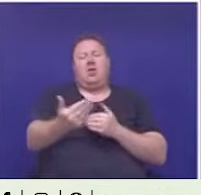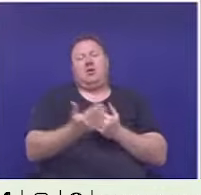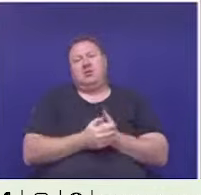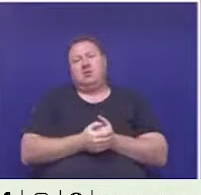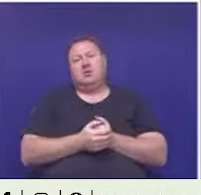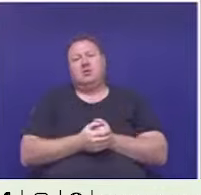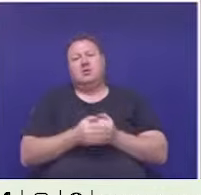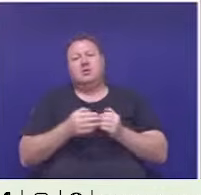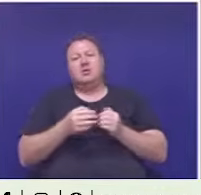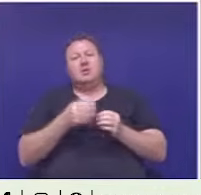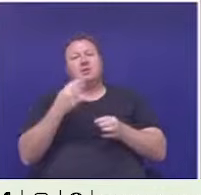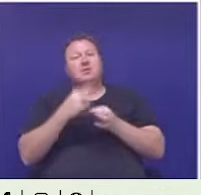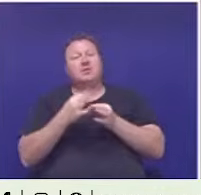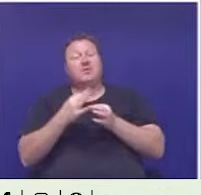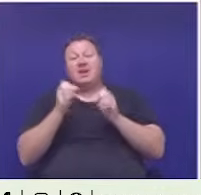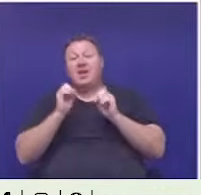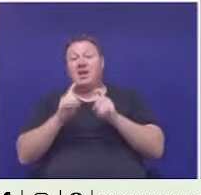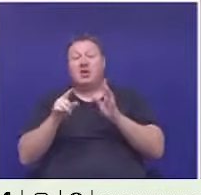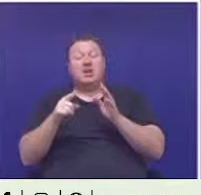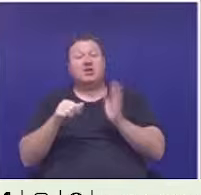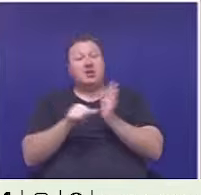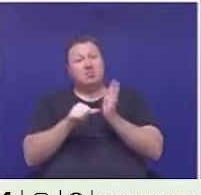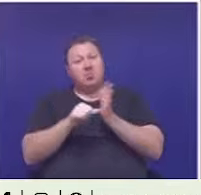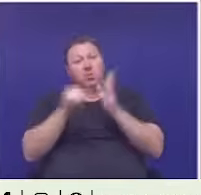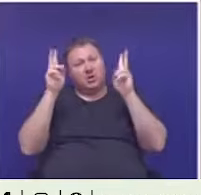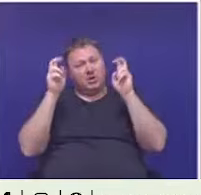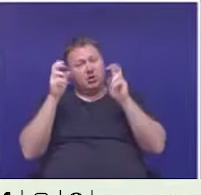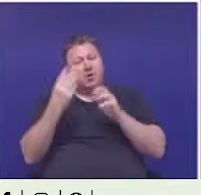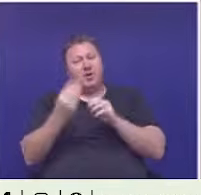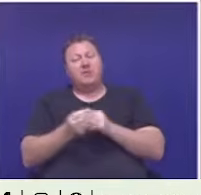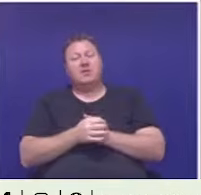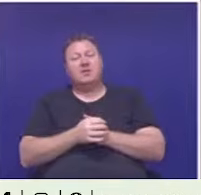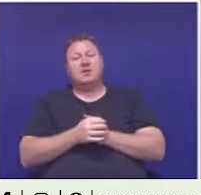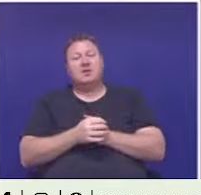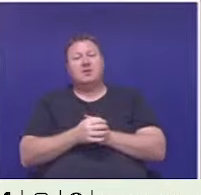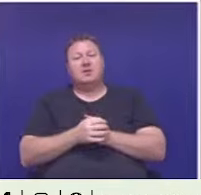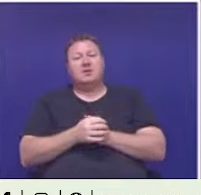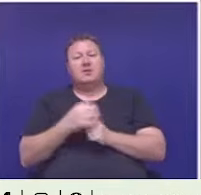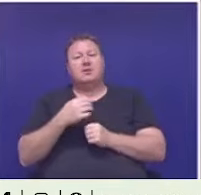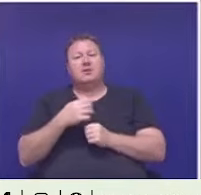issue in education. And so it really does bother me that